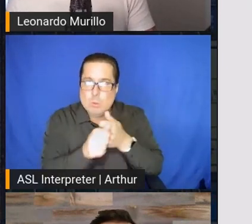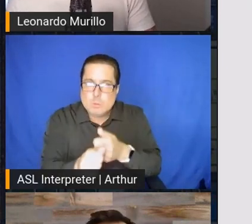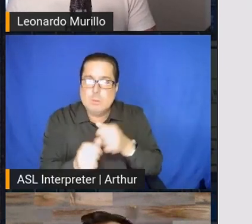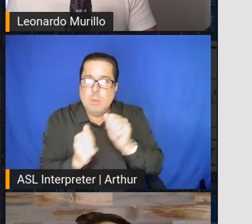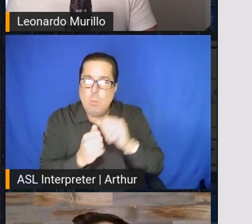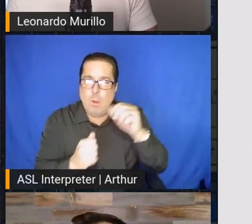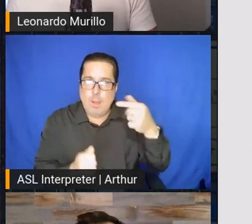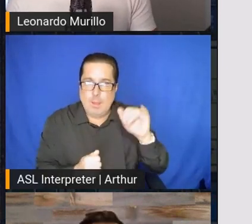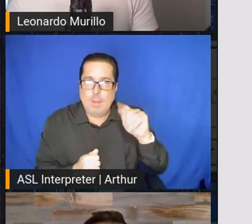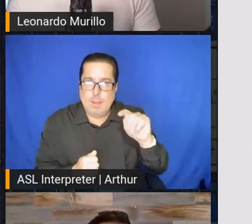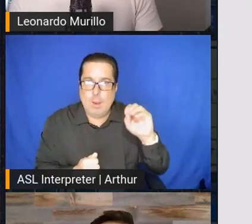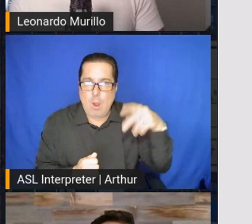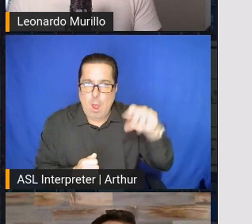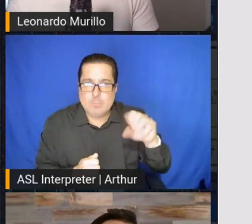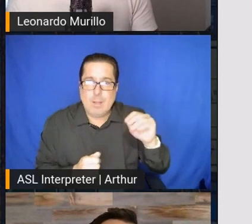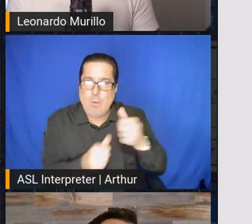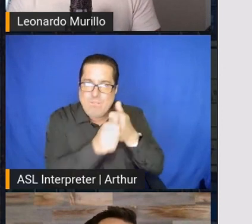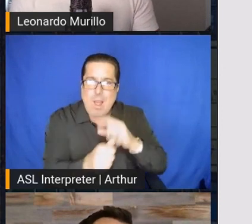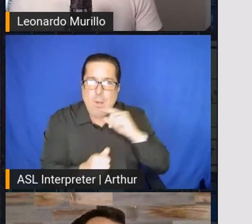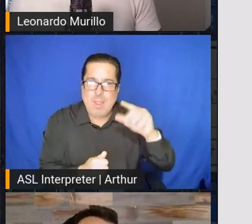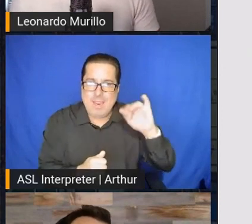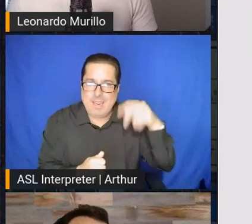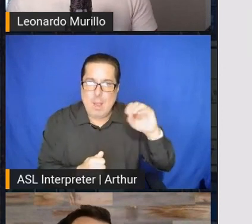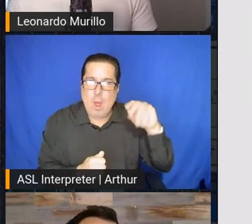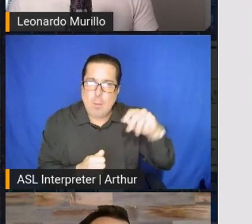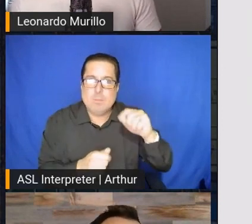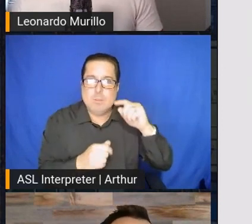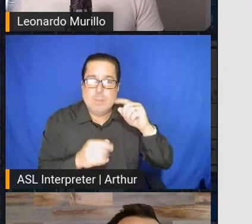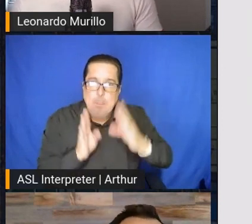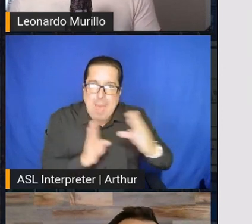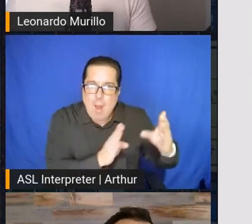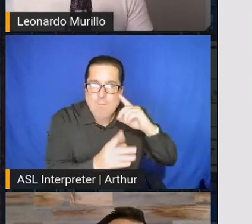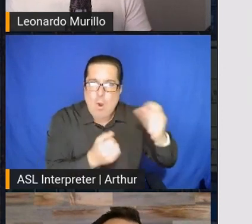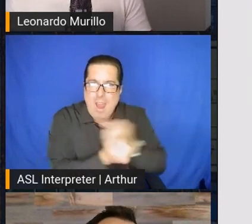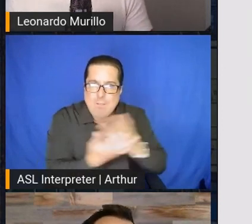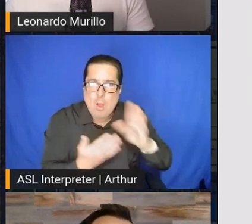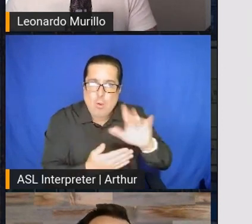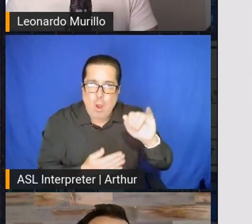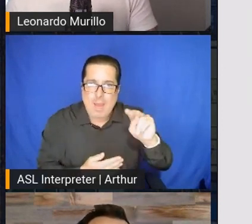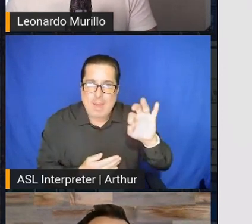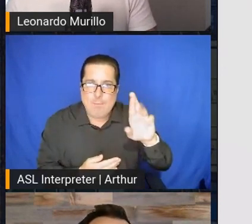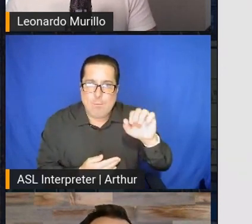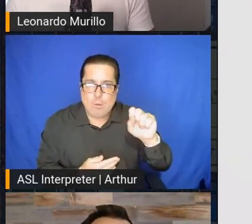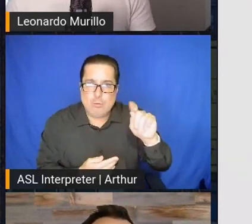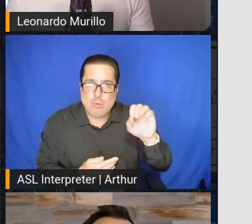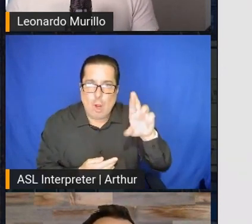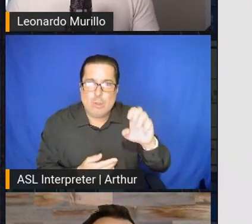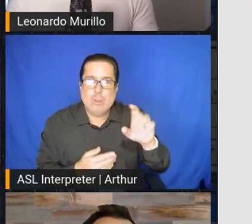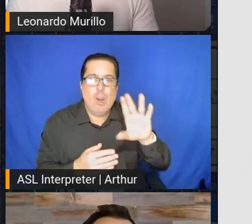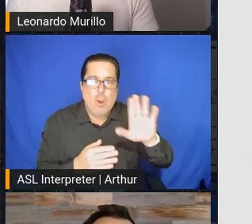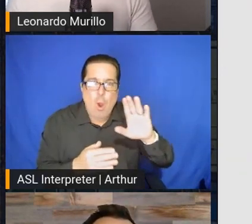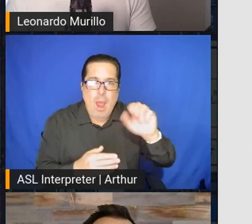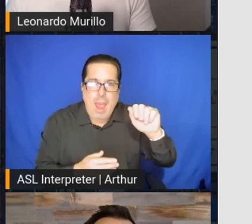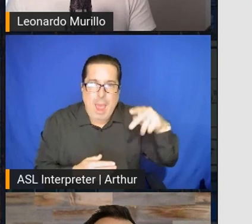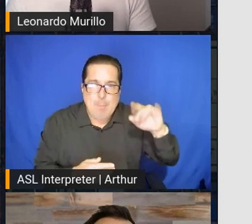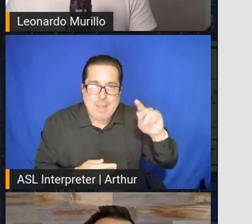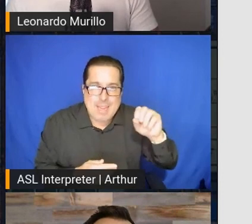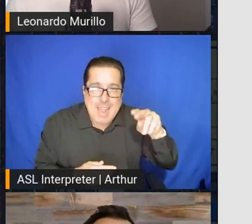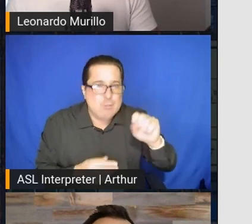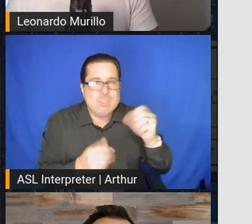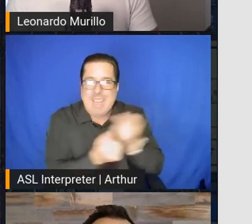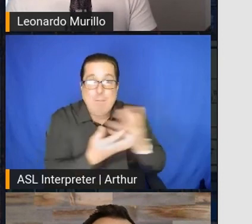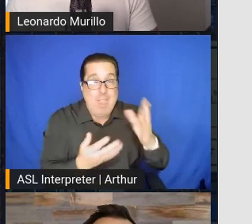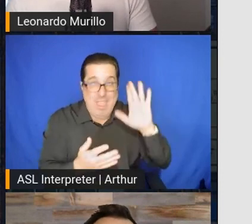and you follow the GitOps pattern for everything, your infrastructure and your applications. That it's basically just a game changer, right?